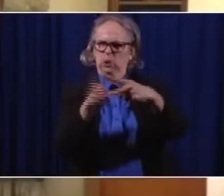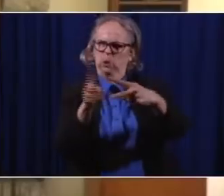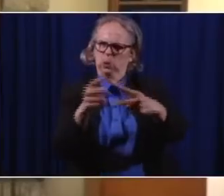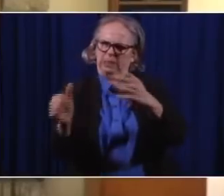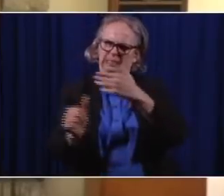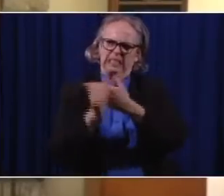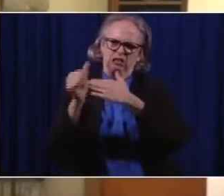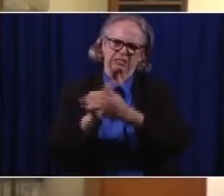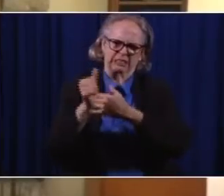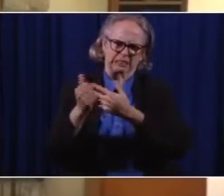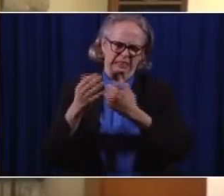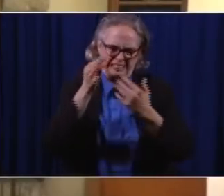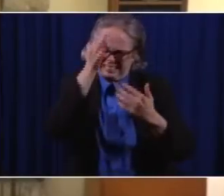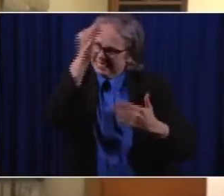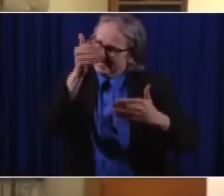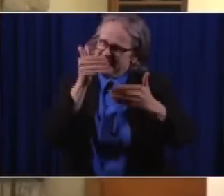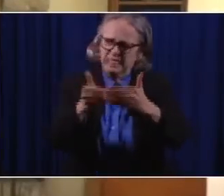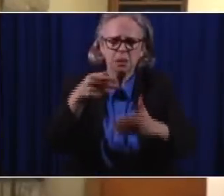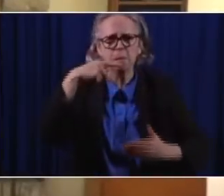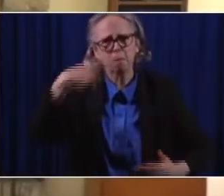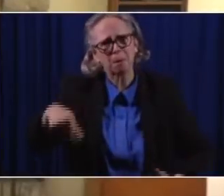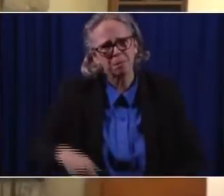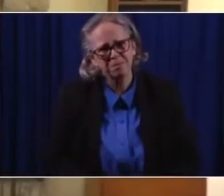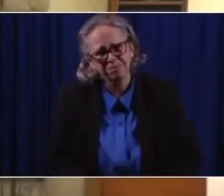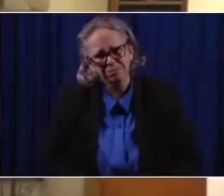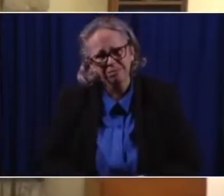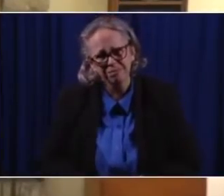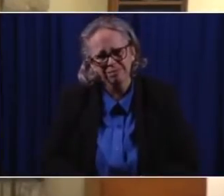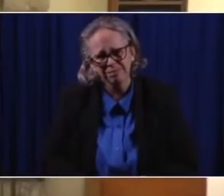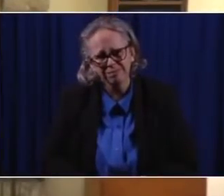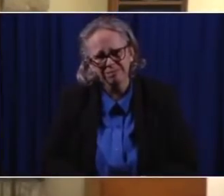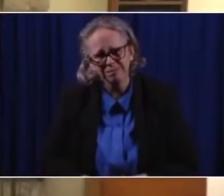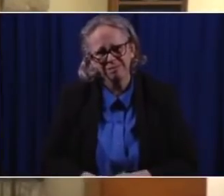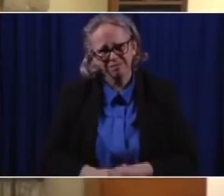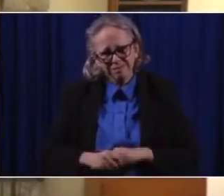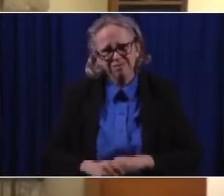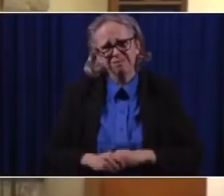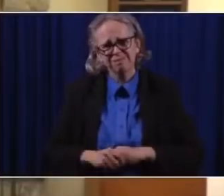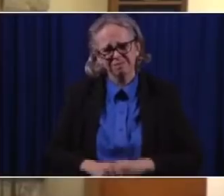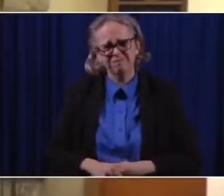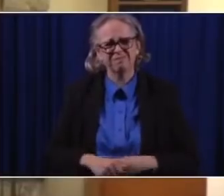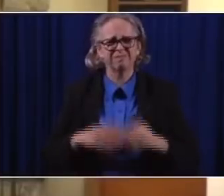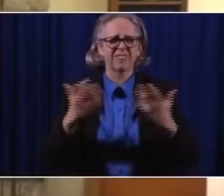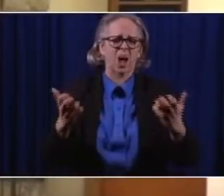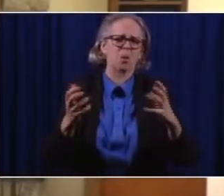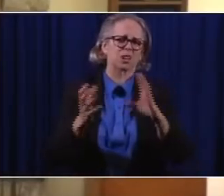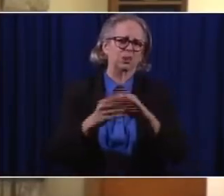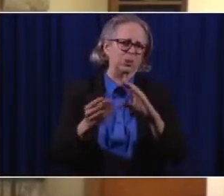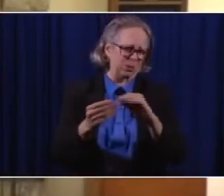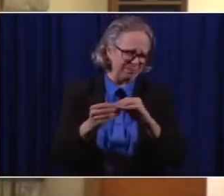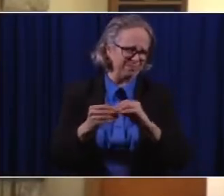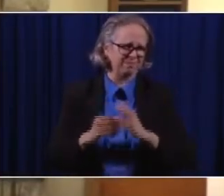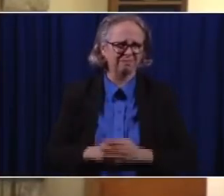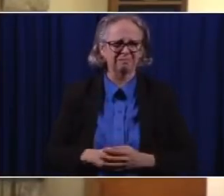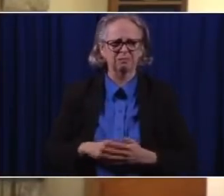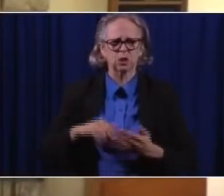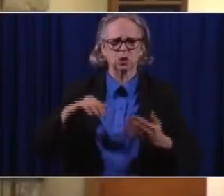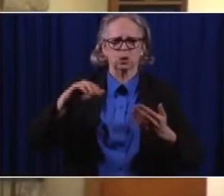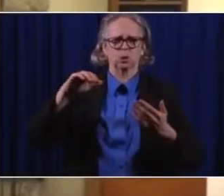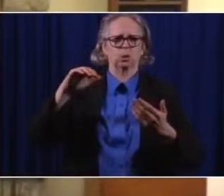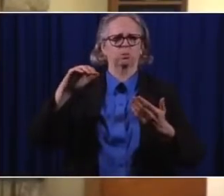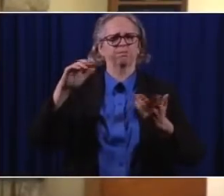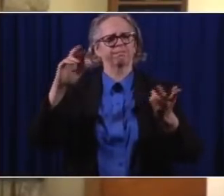to something that we're going to be introducing. We don't have a slide for this today, but we are introducing something that I think will give